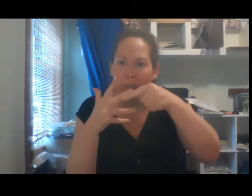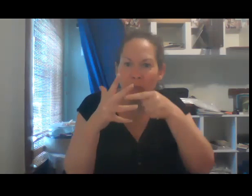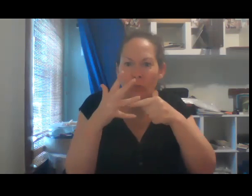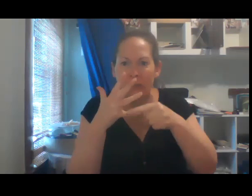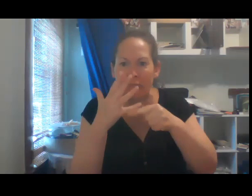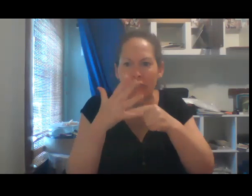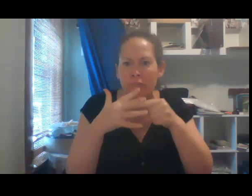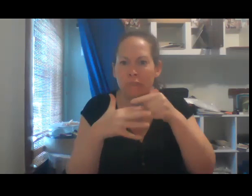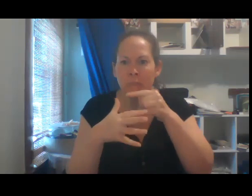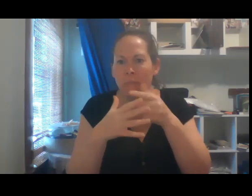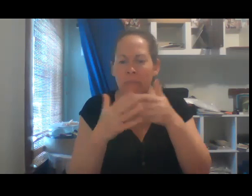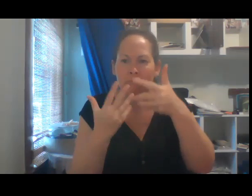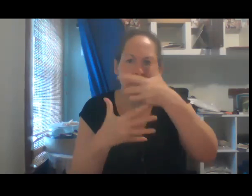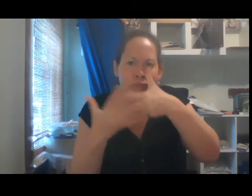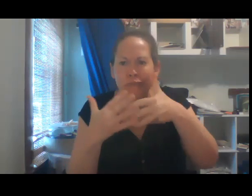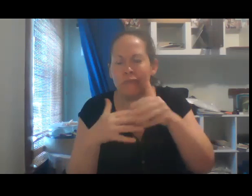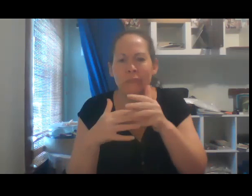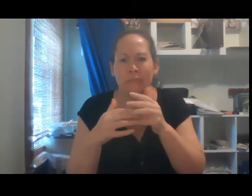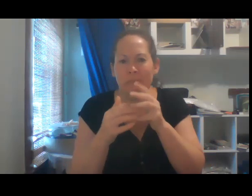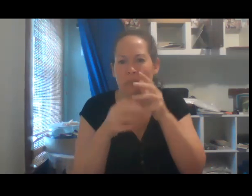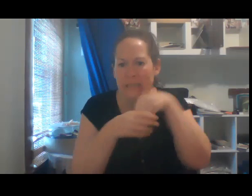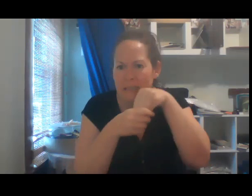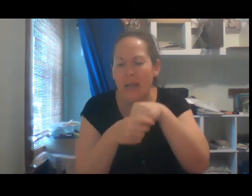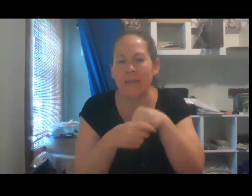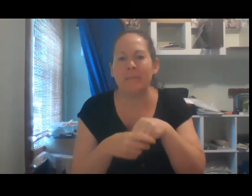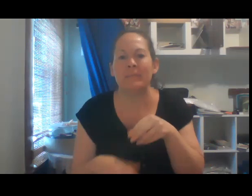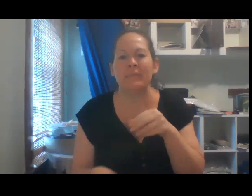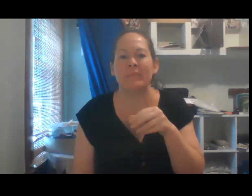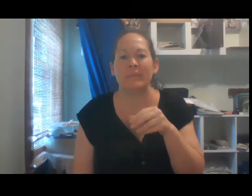They kind of fill out. And this nuclear